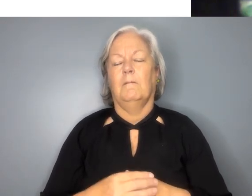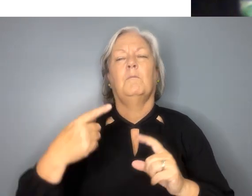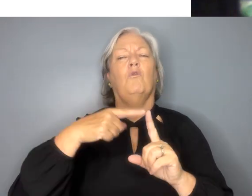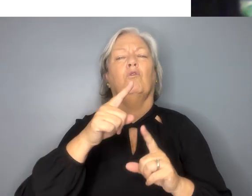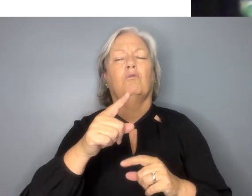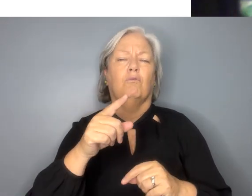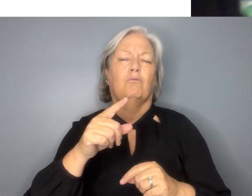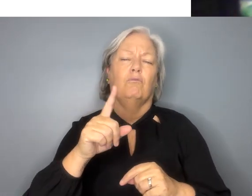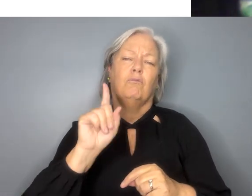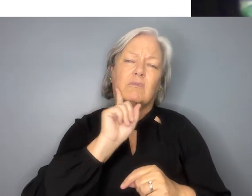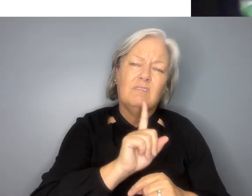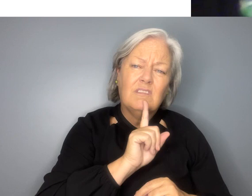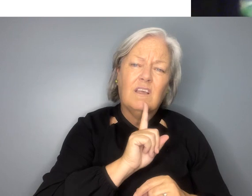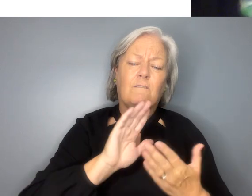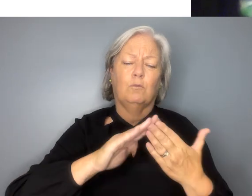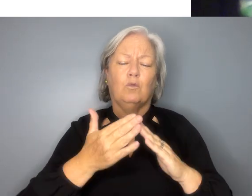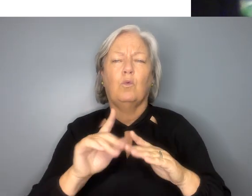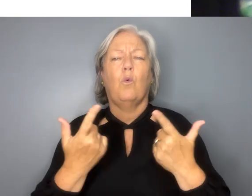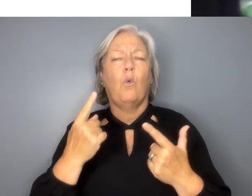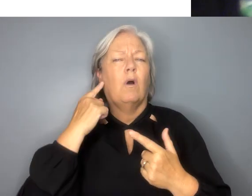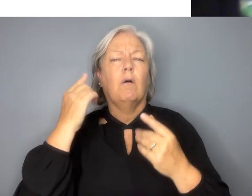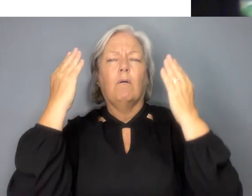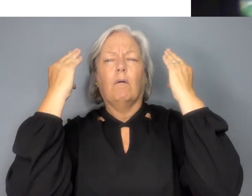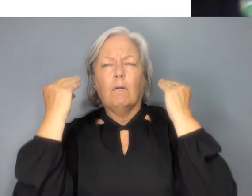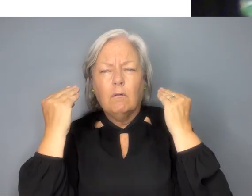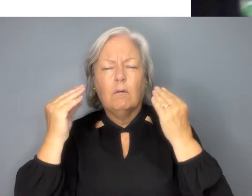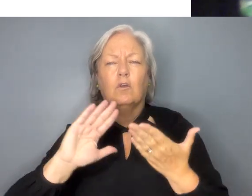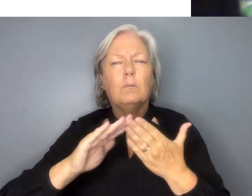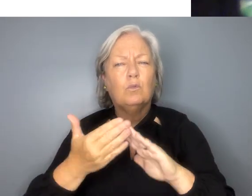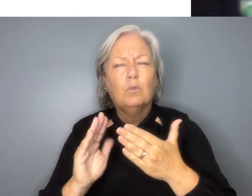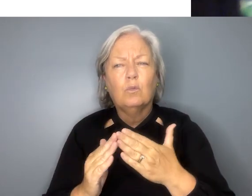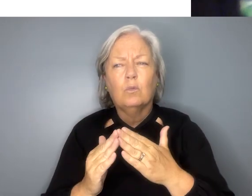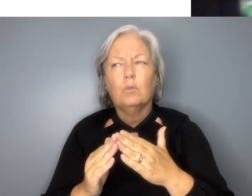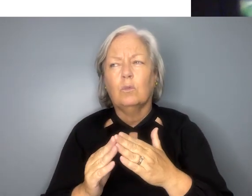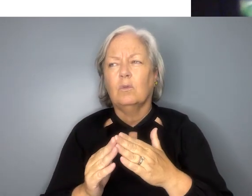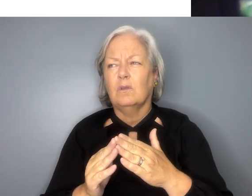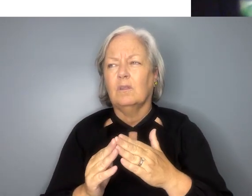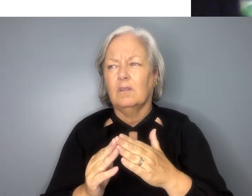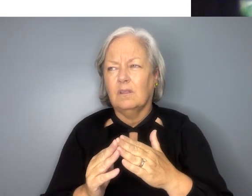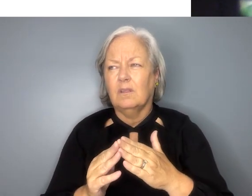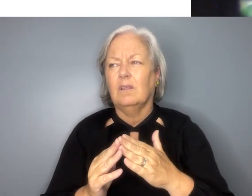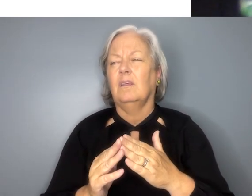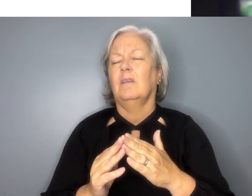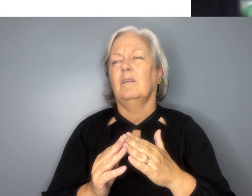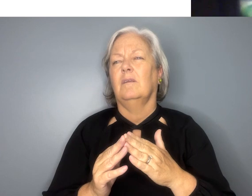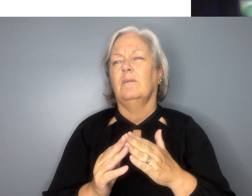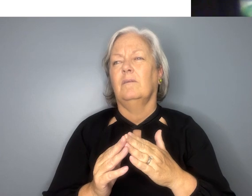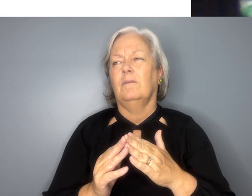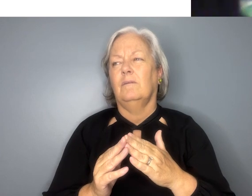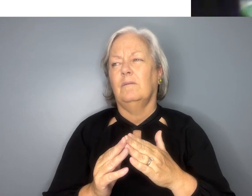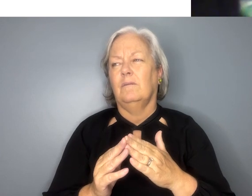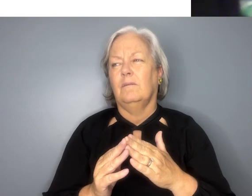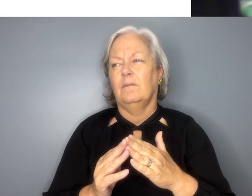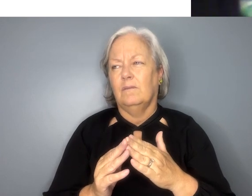the deaf community and the hard of hearing community comes from the singular